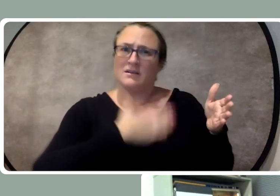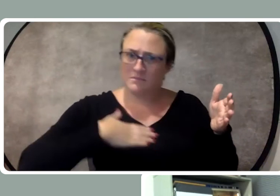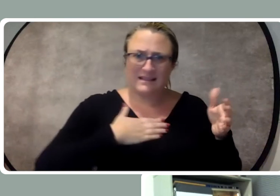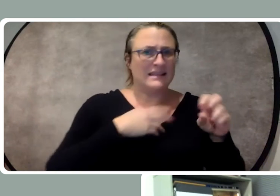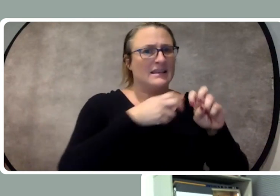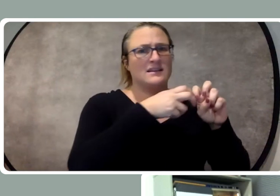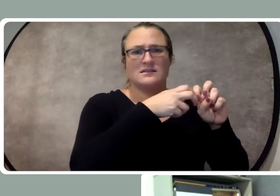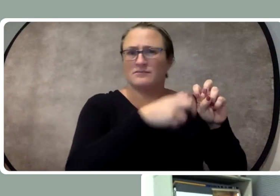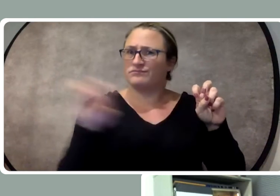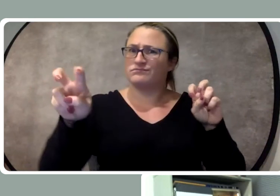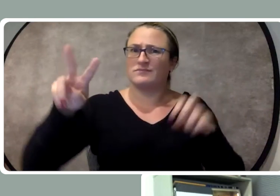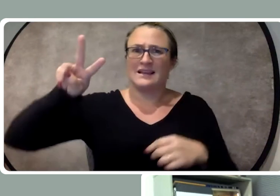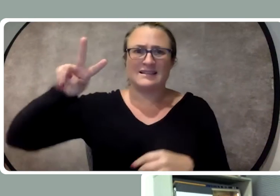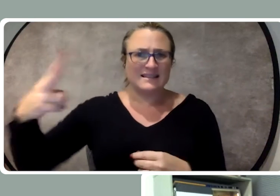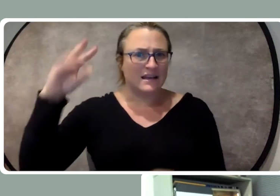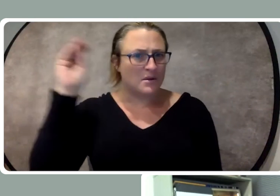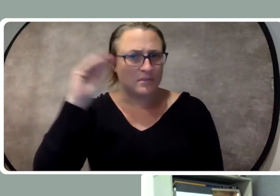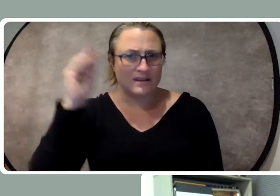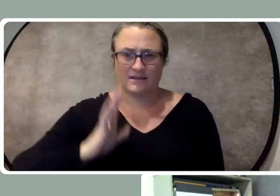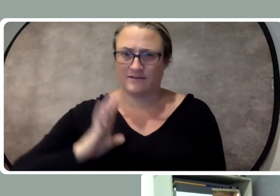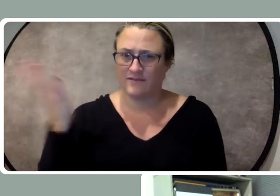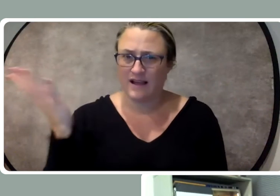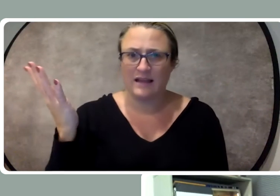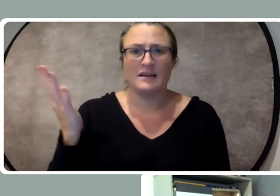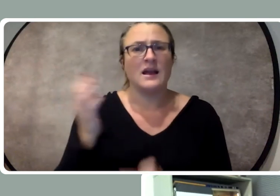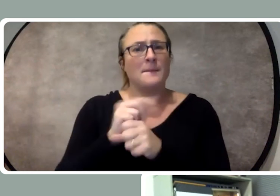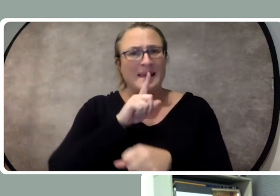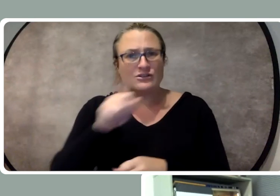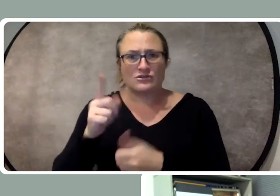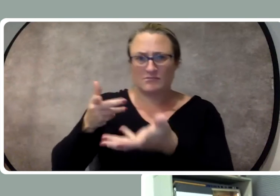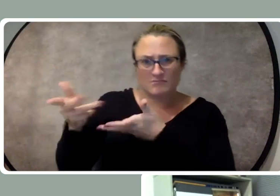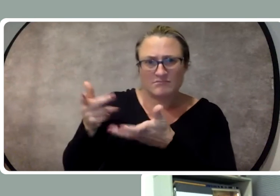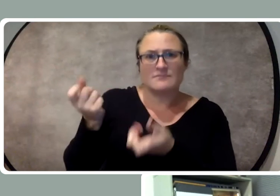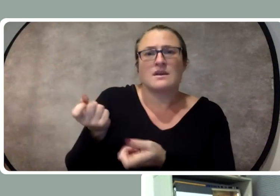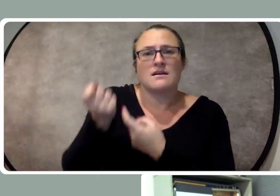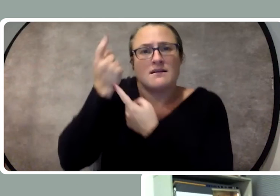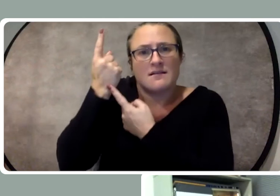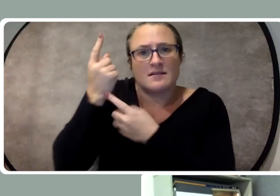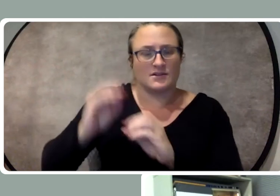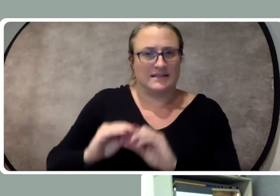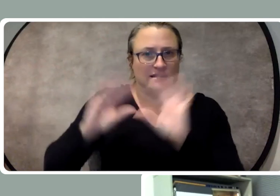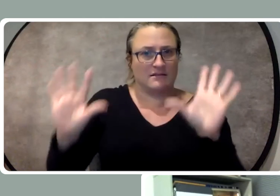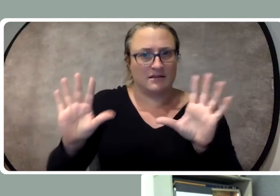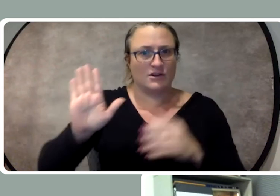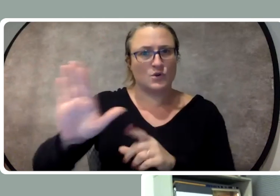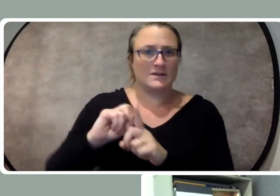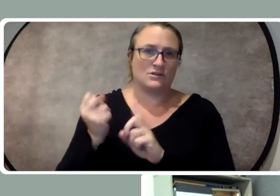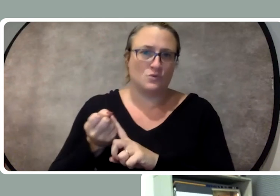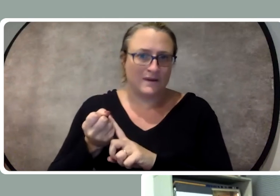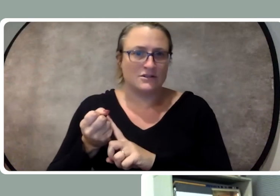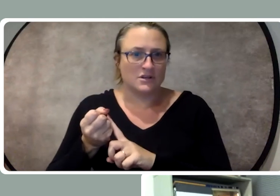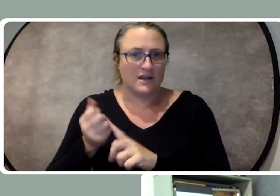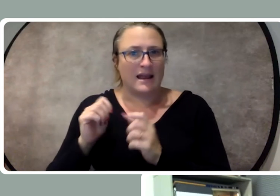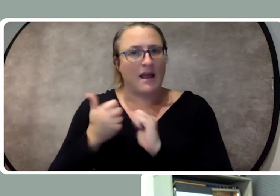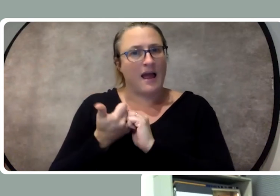to always seek a second opinion so that you have a good understanding of, your situation and how you can